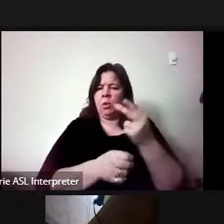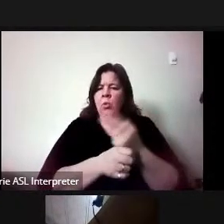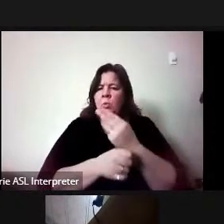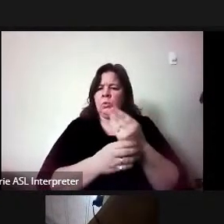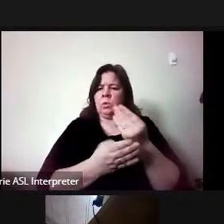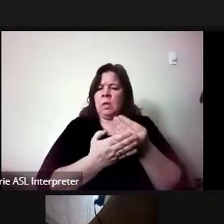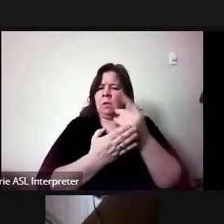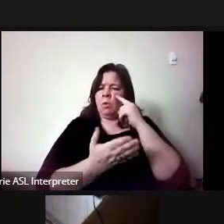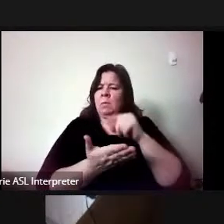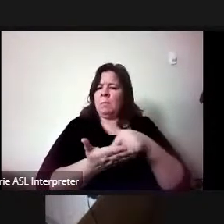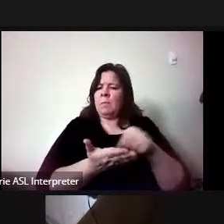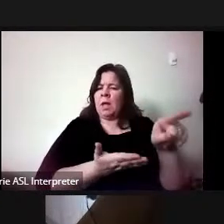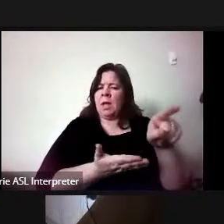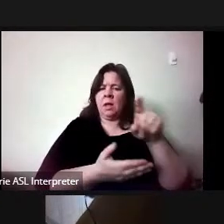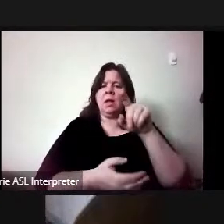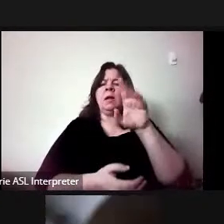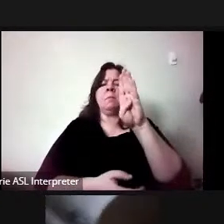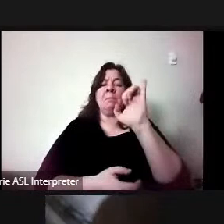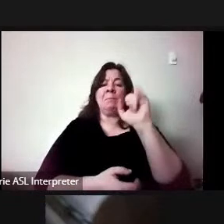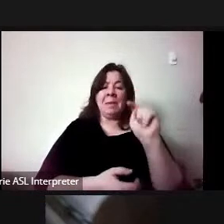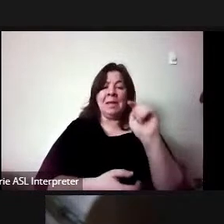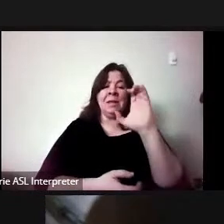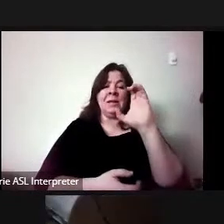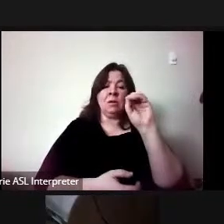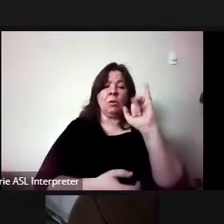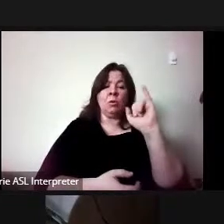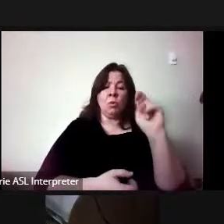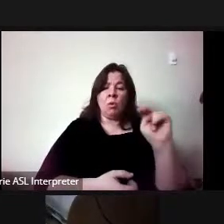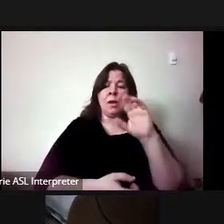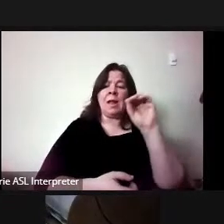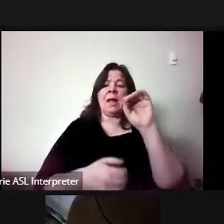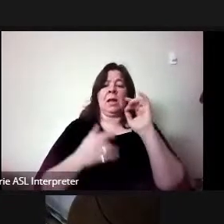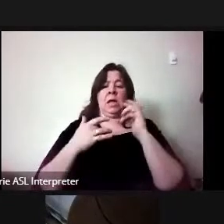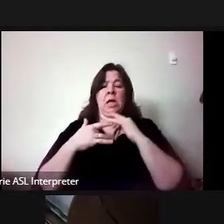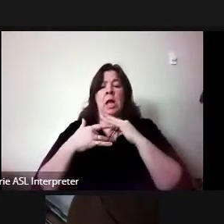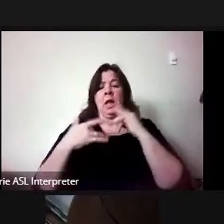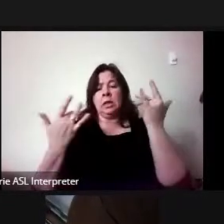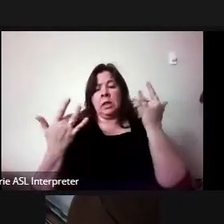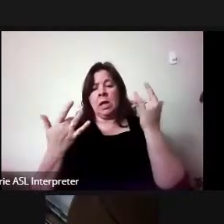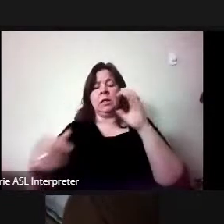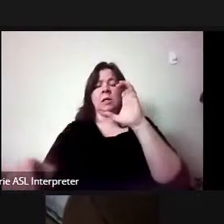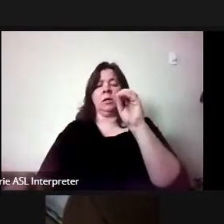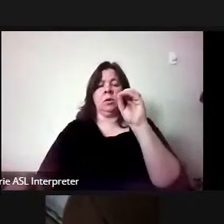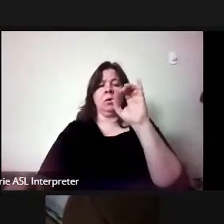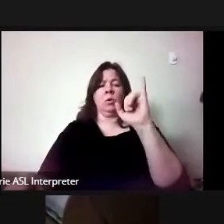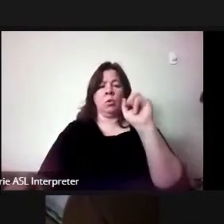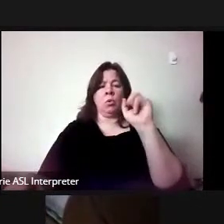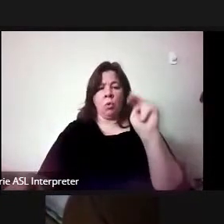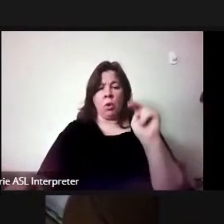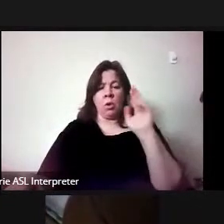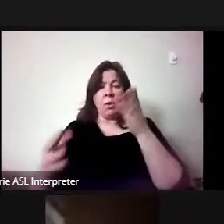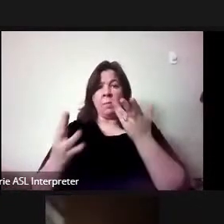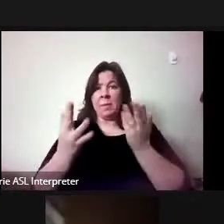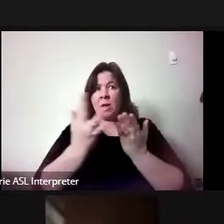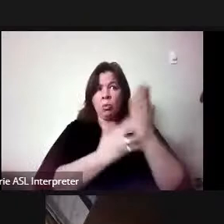that they've told me that they've paid with, and those accounts have been getting activated. So we are getting through